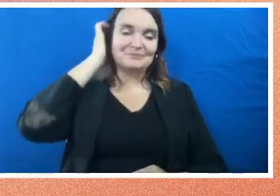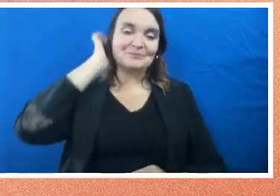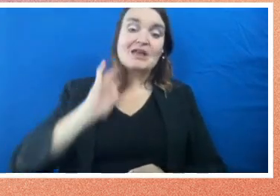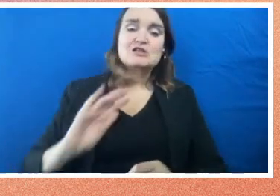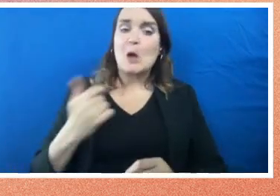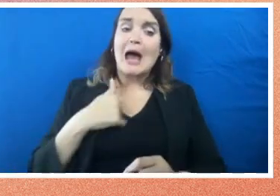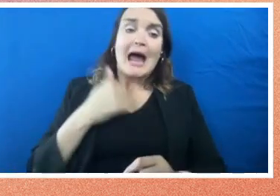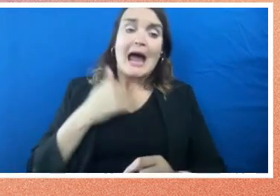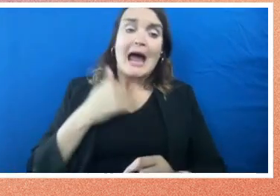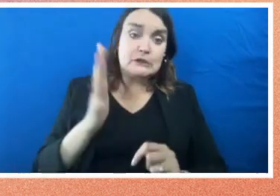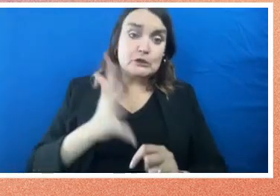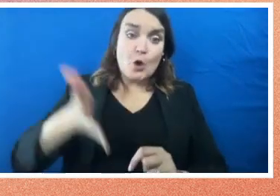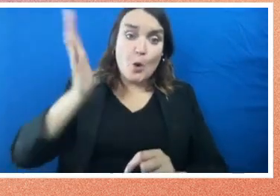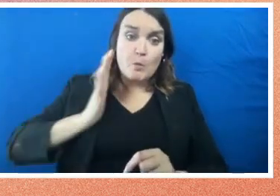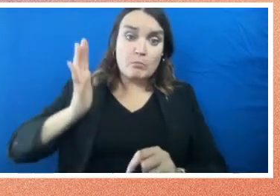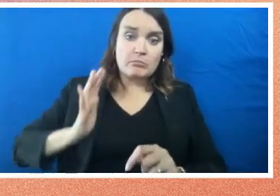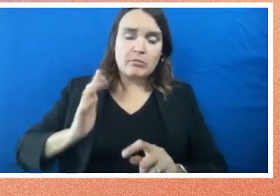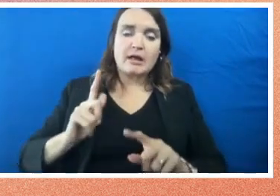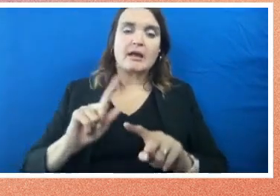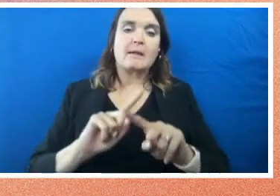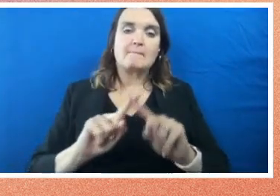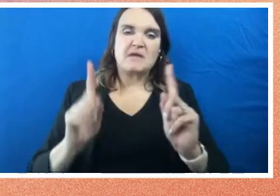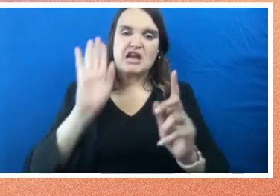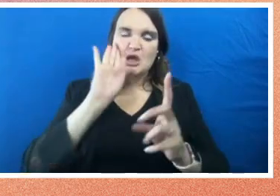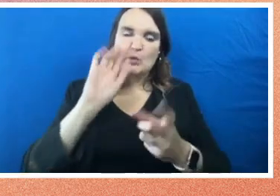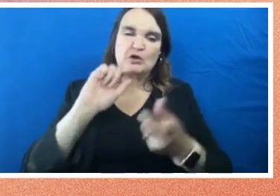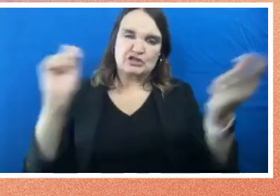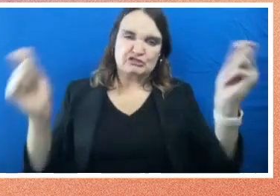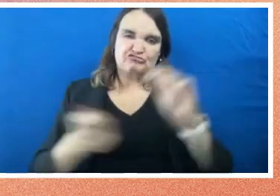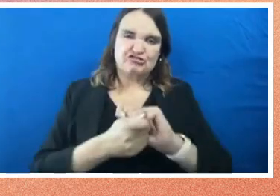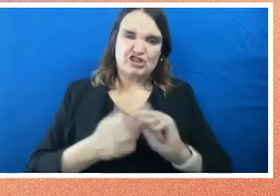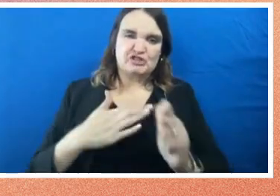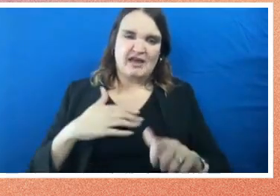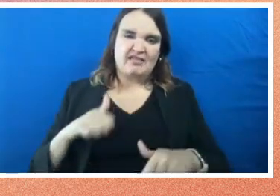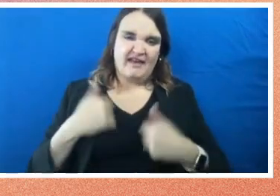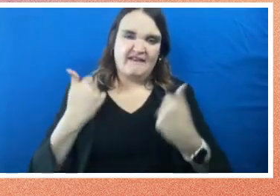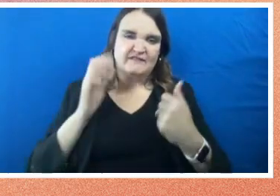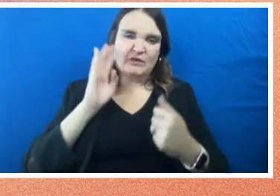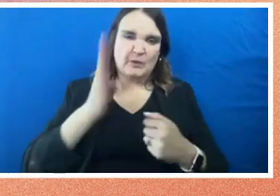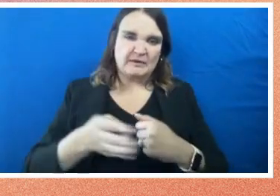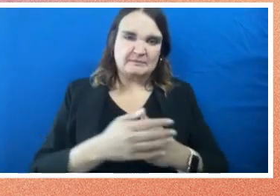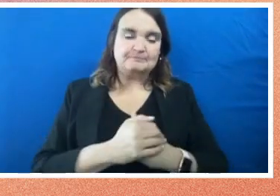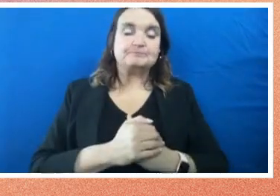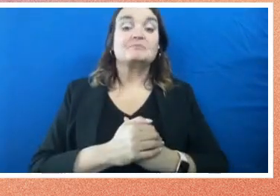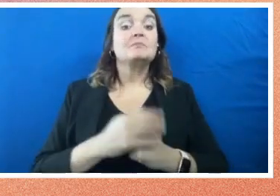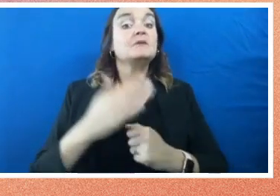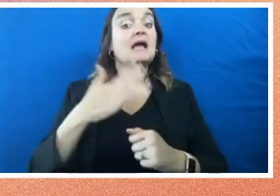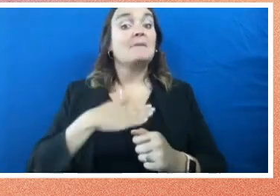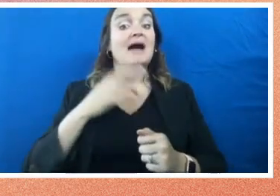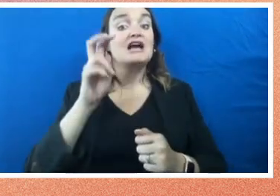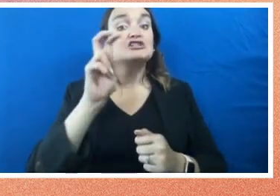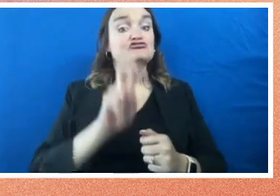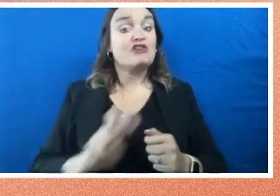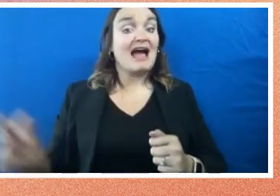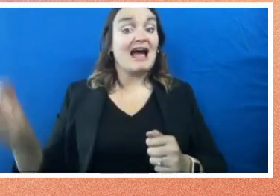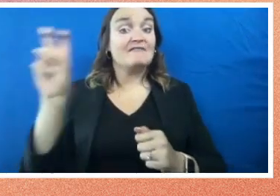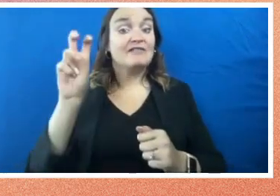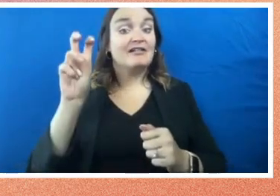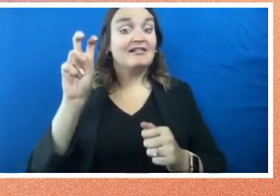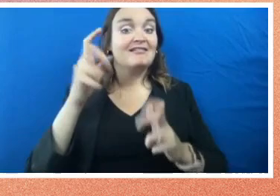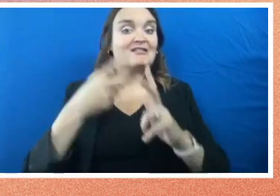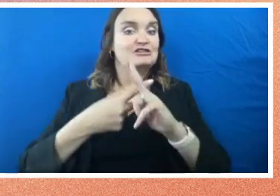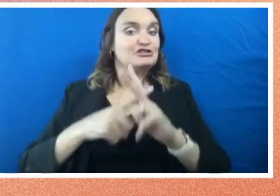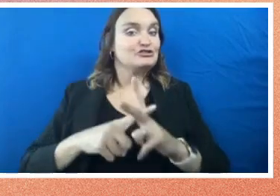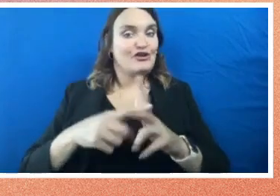would profoundly change me. But my travels started long before that. I grew